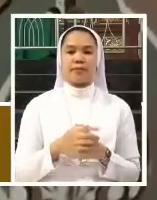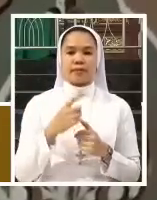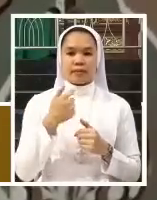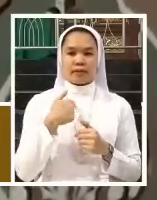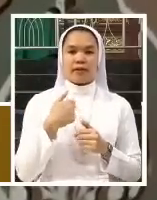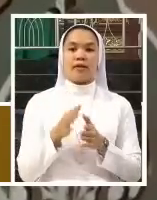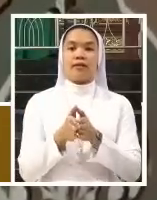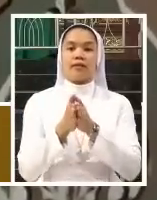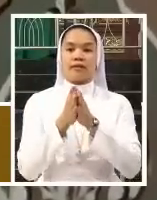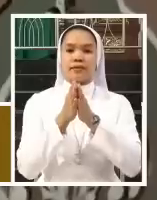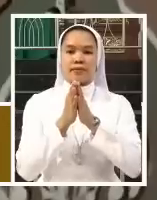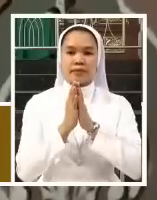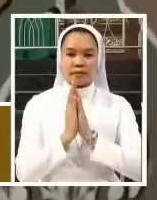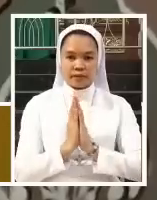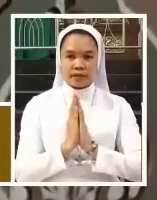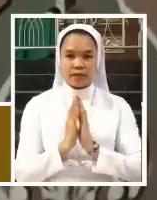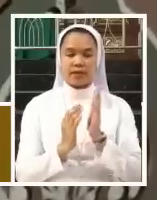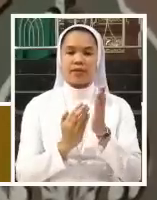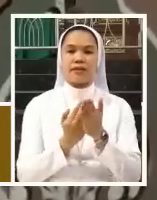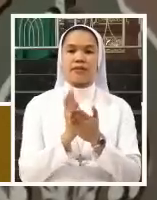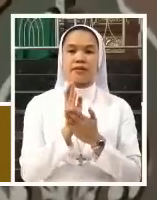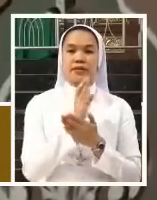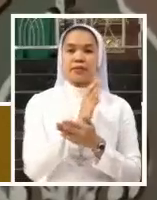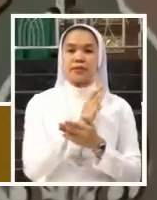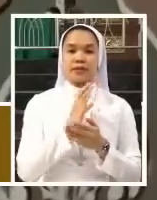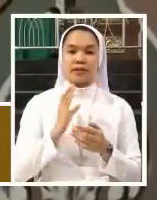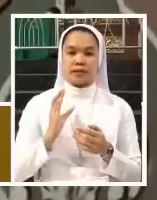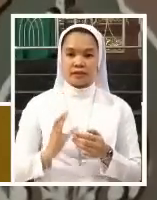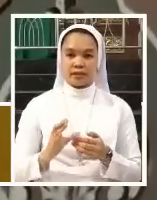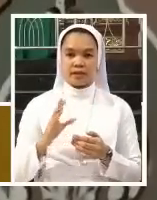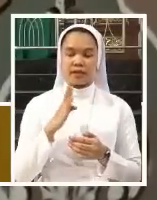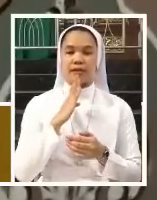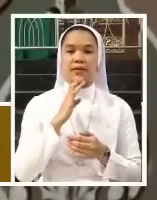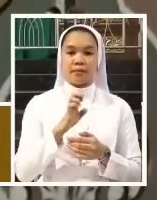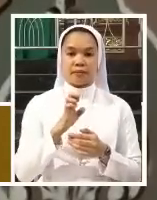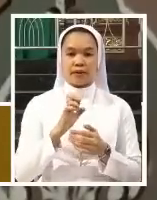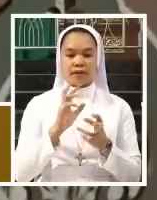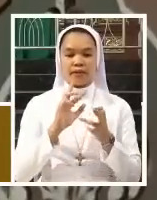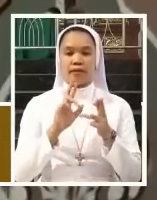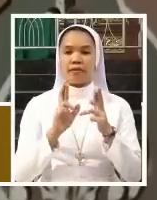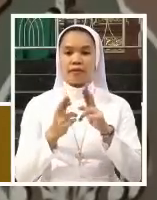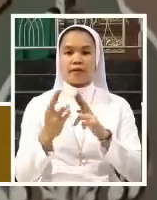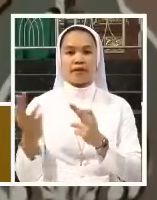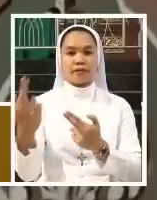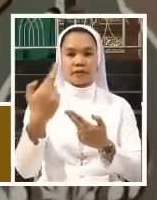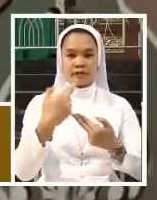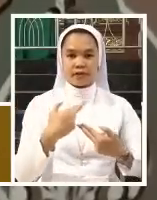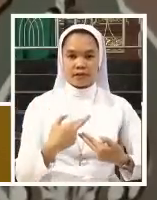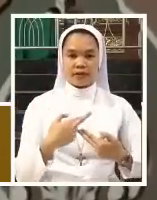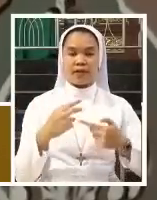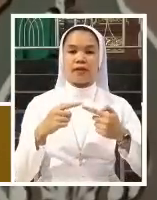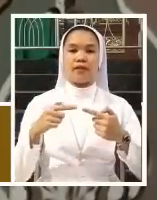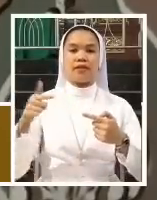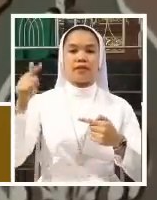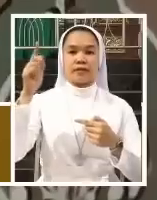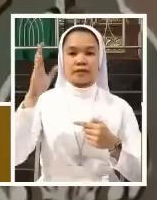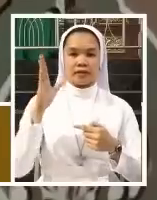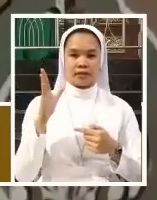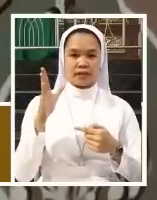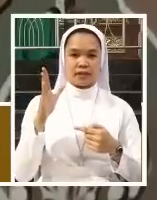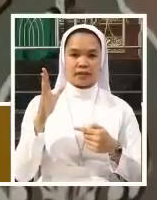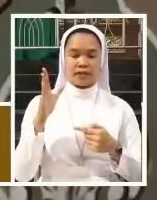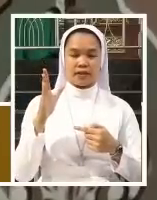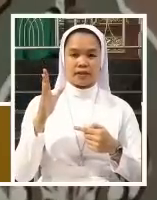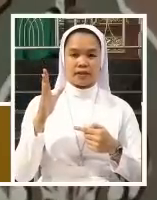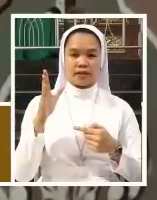you, through Christ, be reconciled to God.